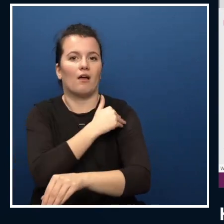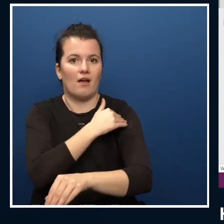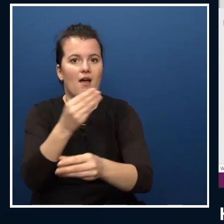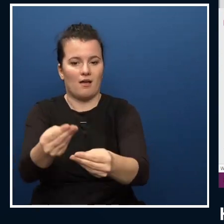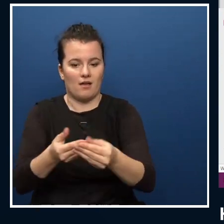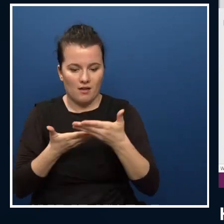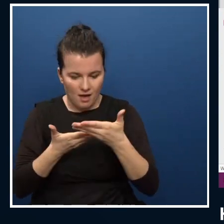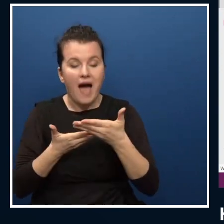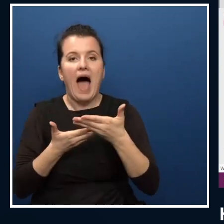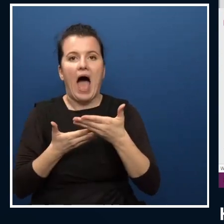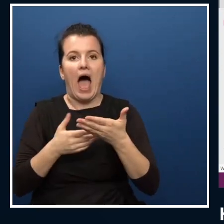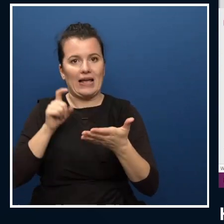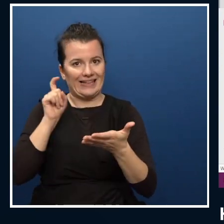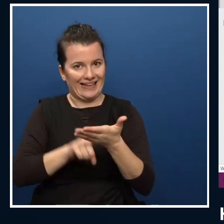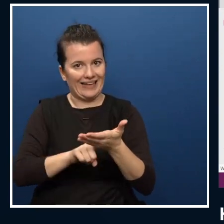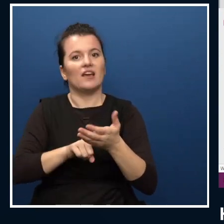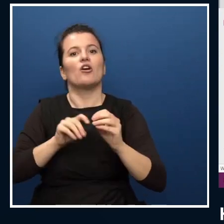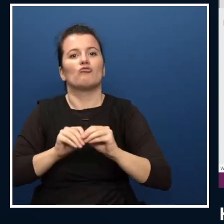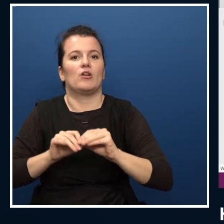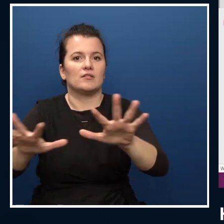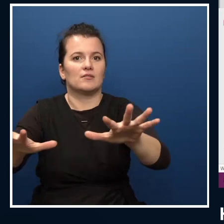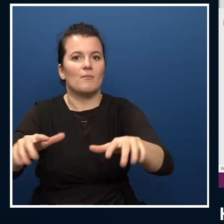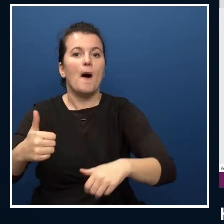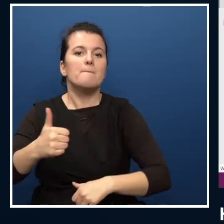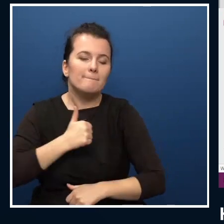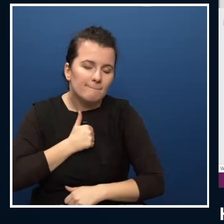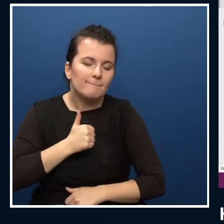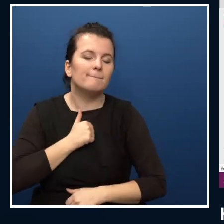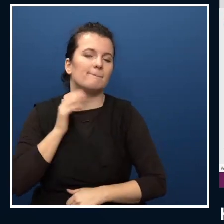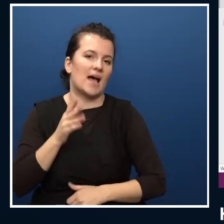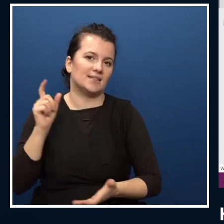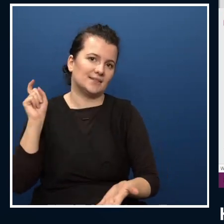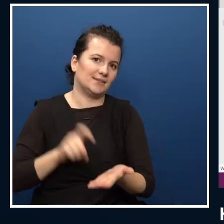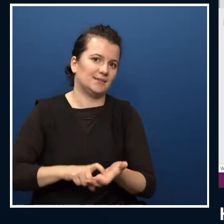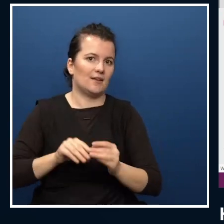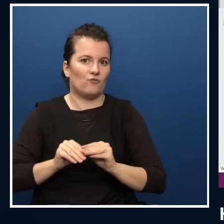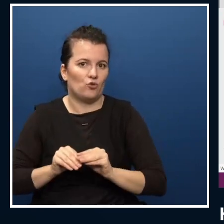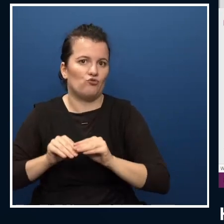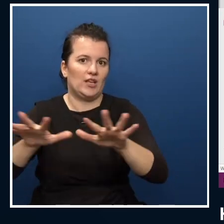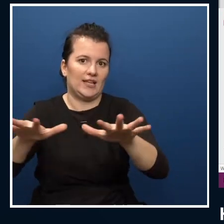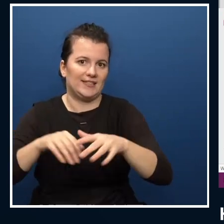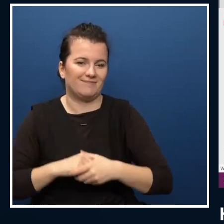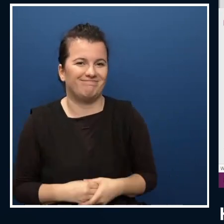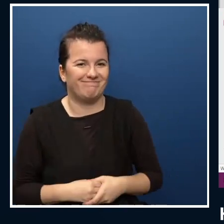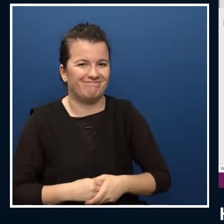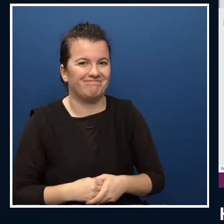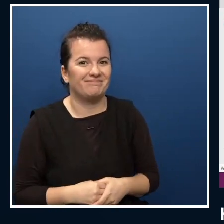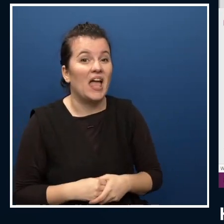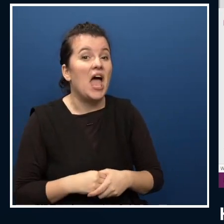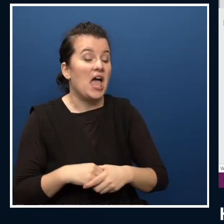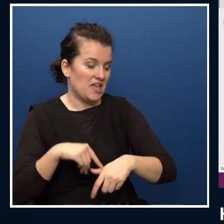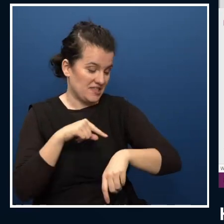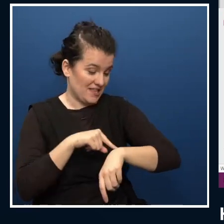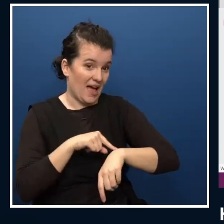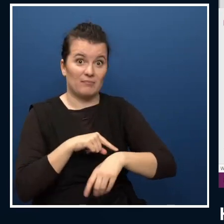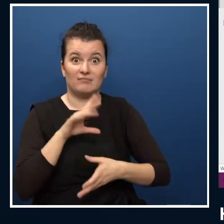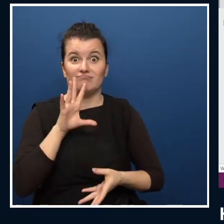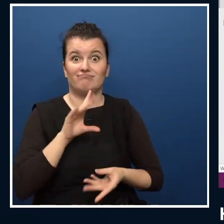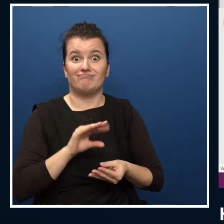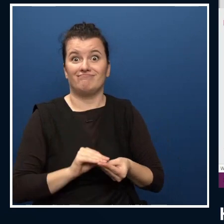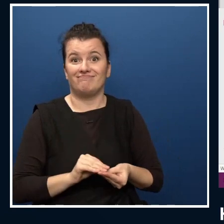Good questions. I think I have a meeting now, so I'm at the end of my time. I hope this was